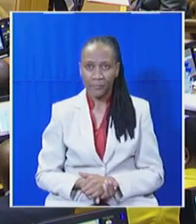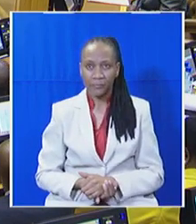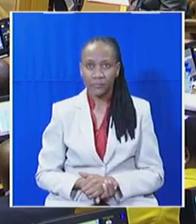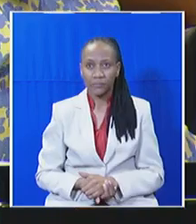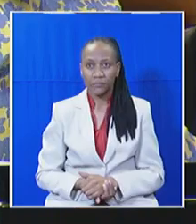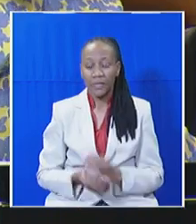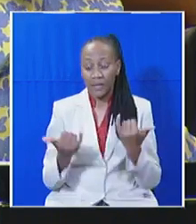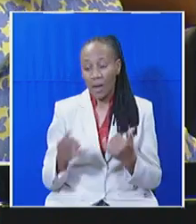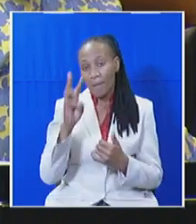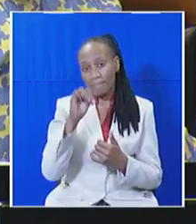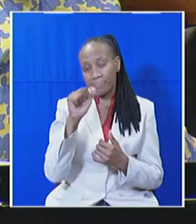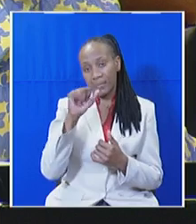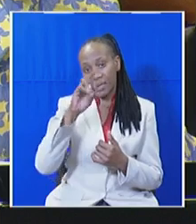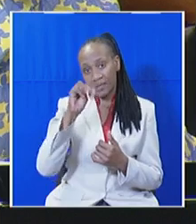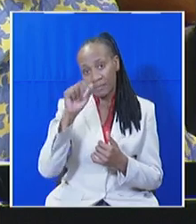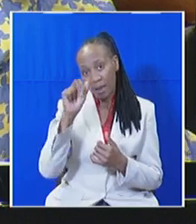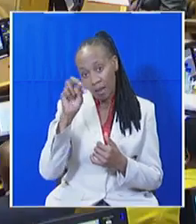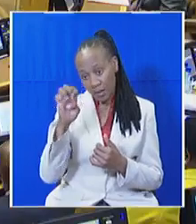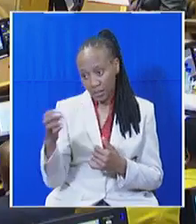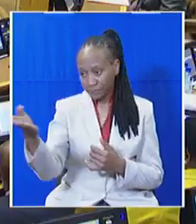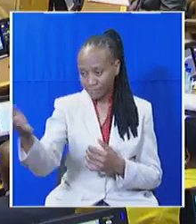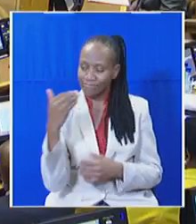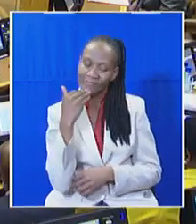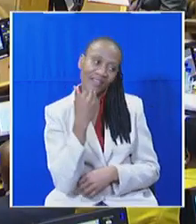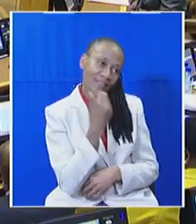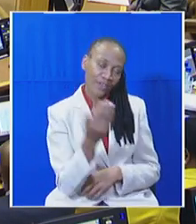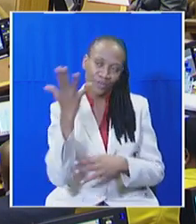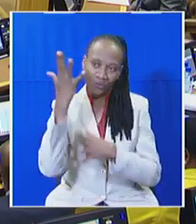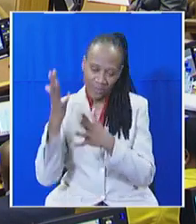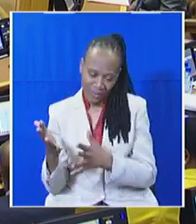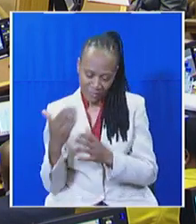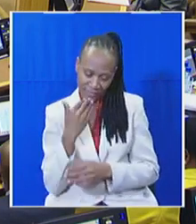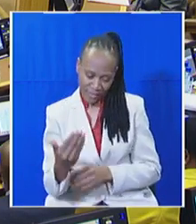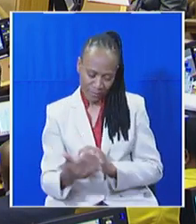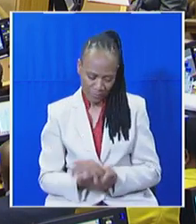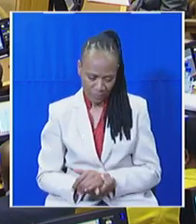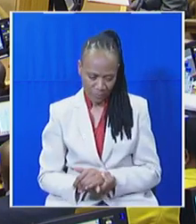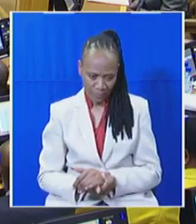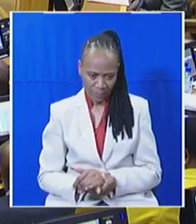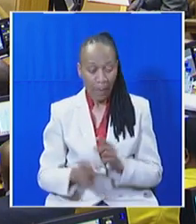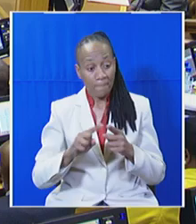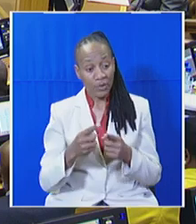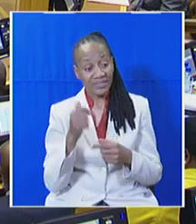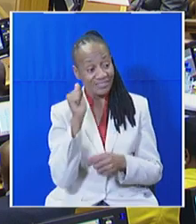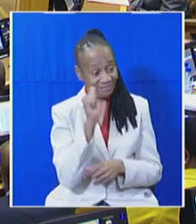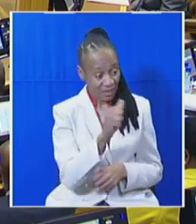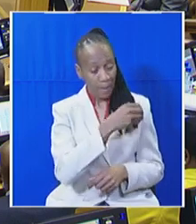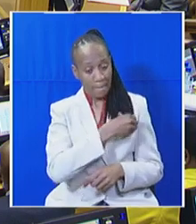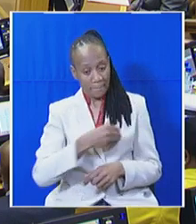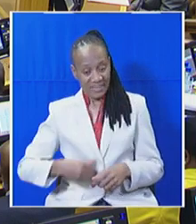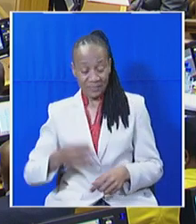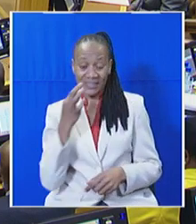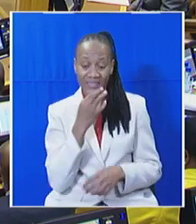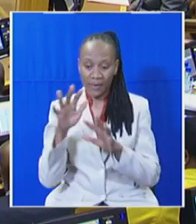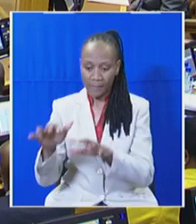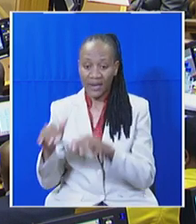Honorable Maimane. Thanks, Speaker. I just wanted to, it's a point that the President made, which is to say the process of